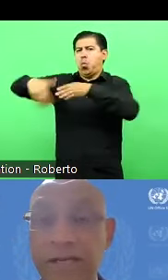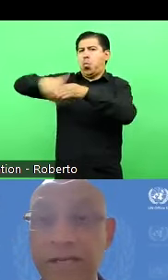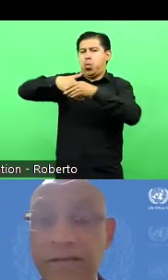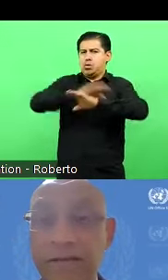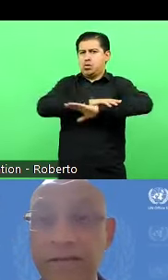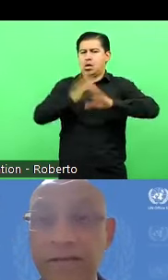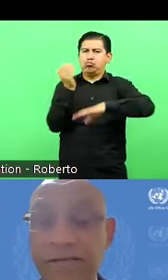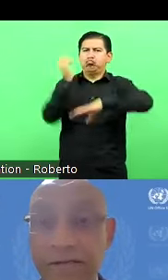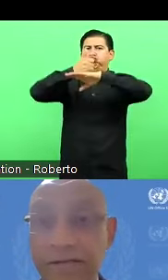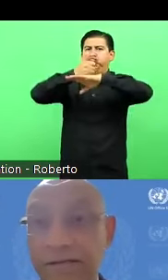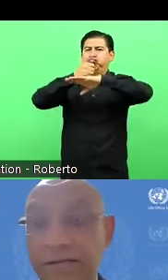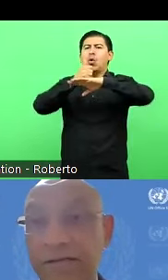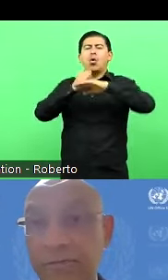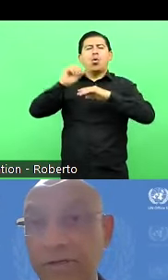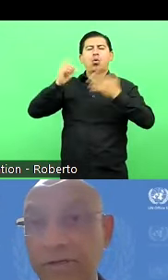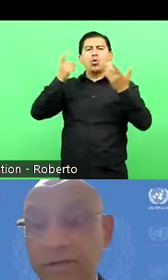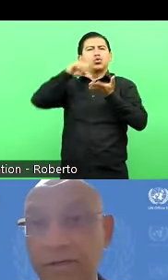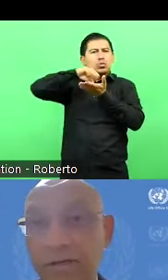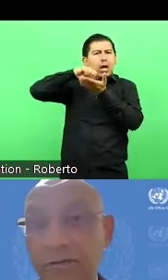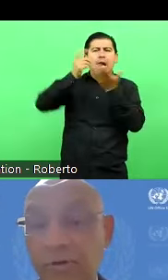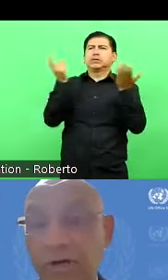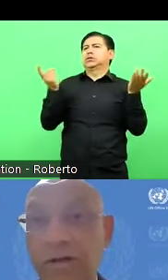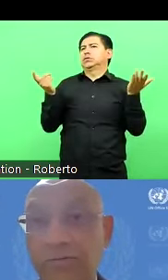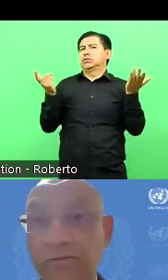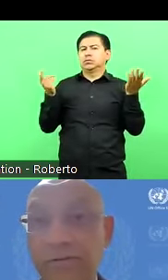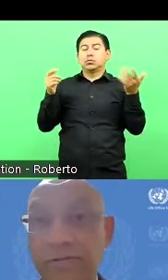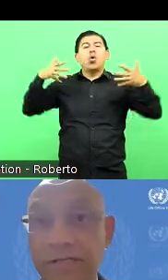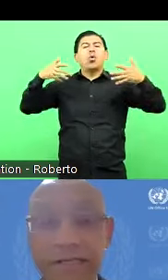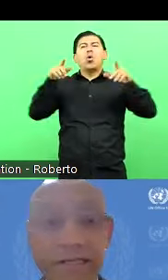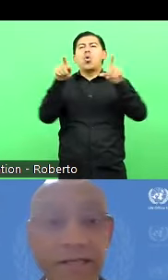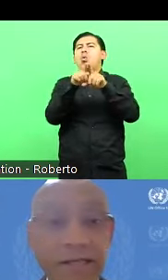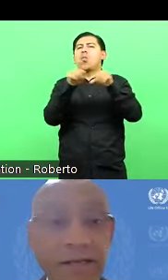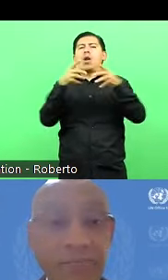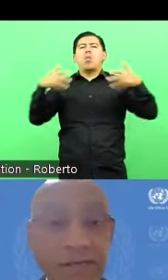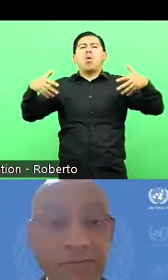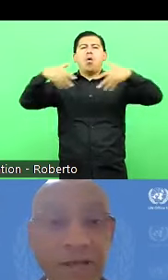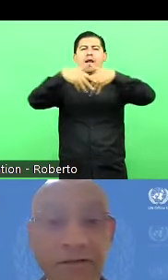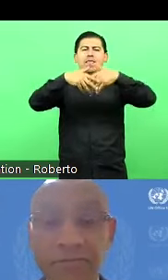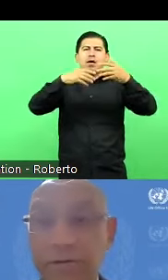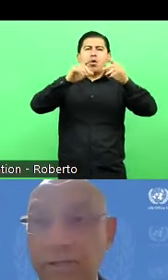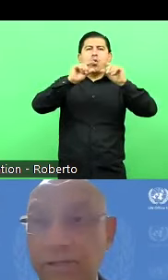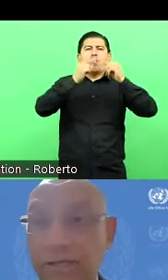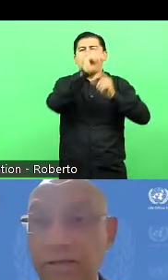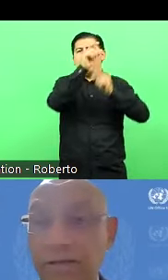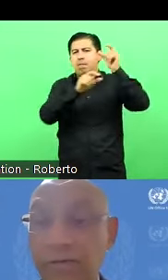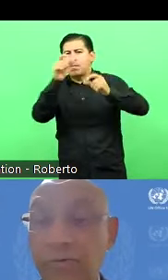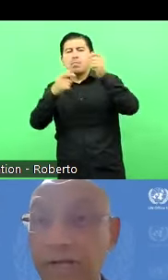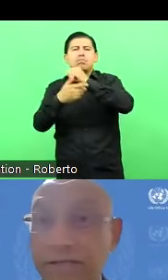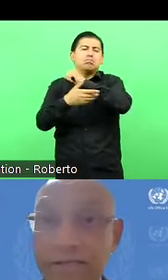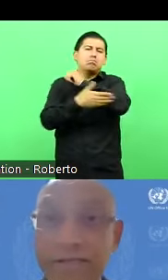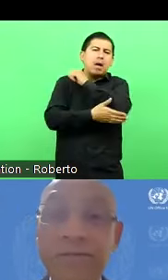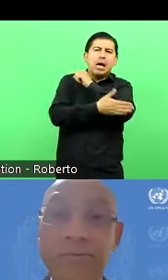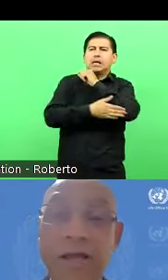UCLG, ICLE, Resilient Cities Network, World Council for City Data. Plus we have all the